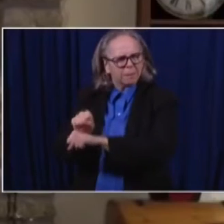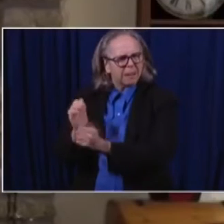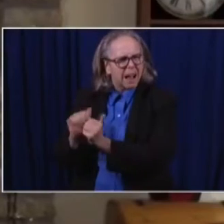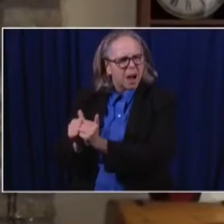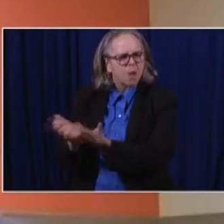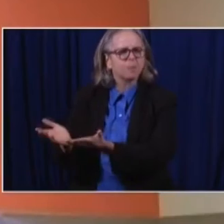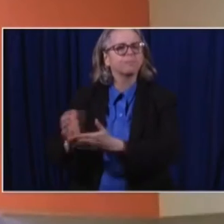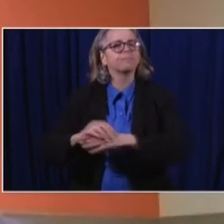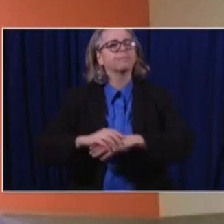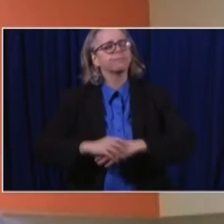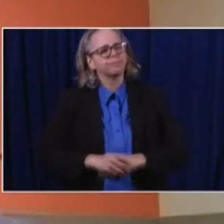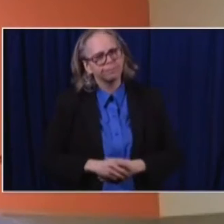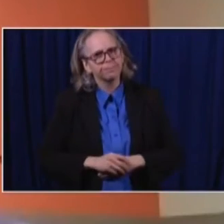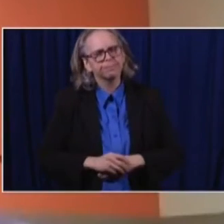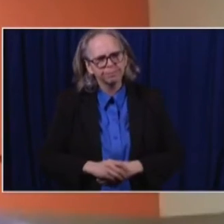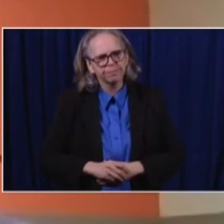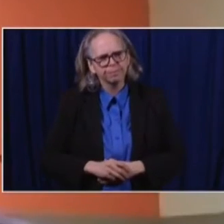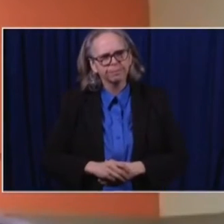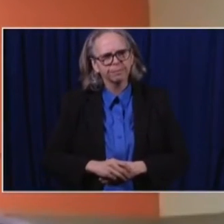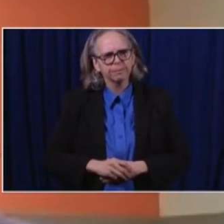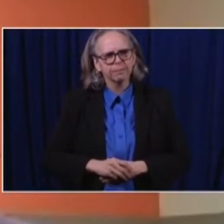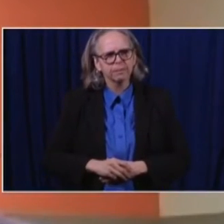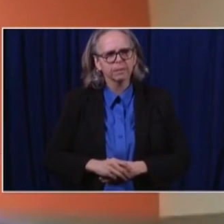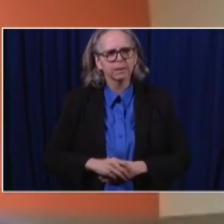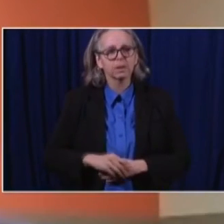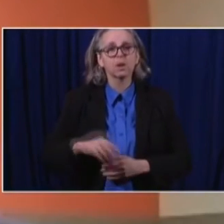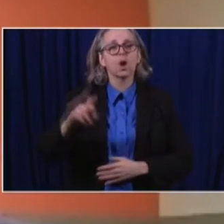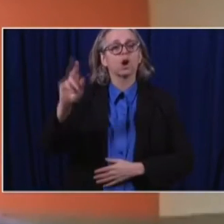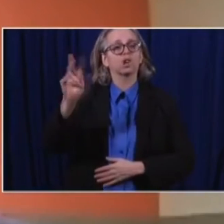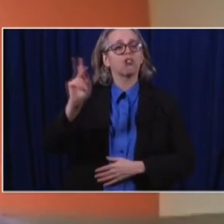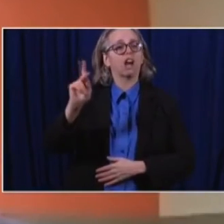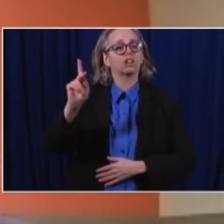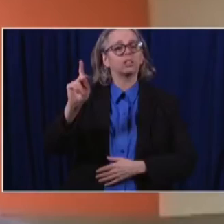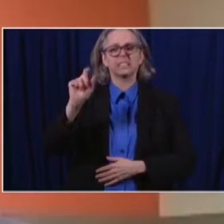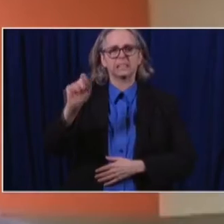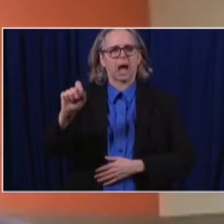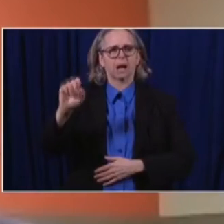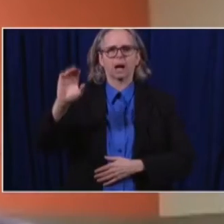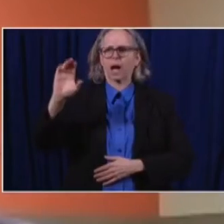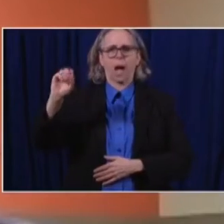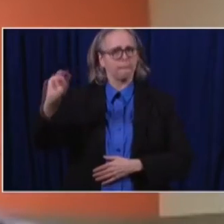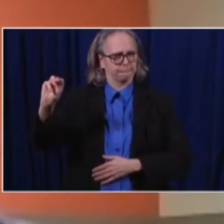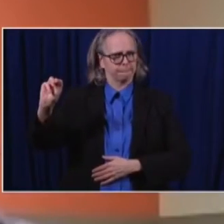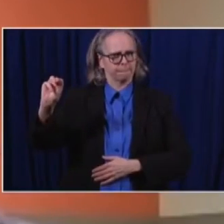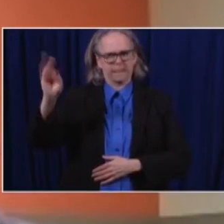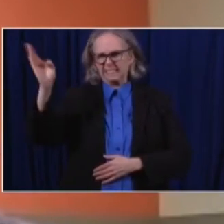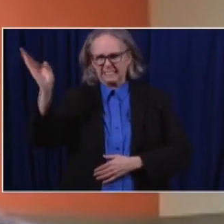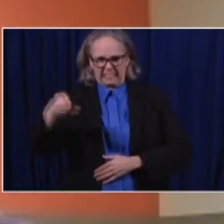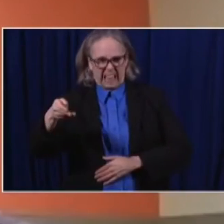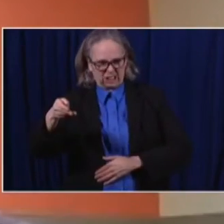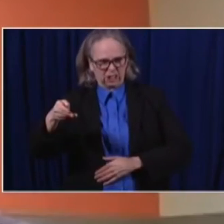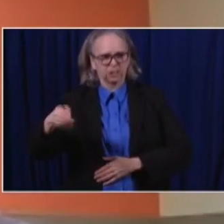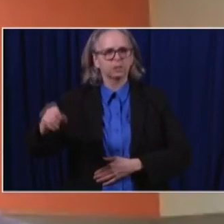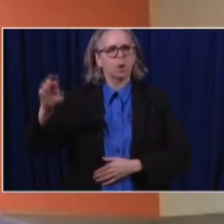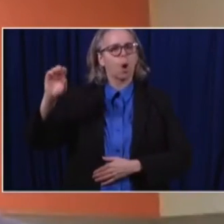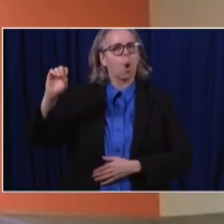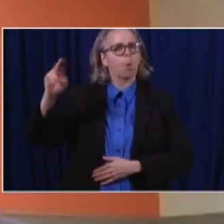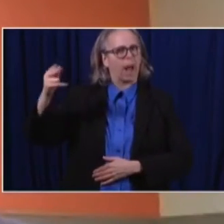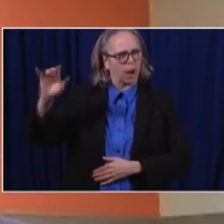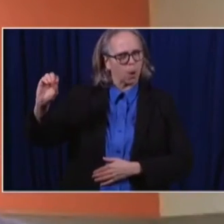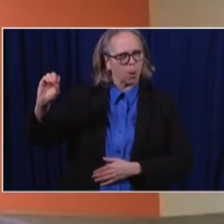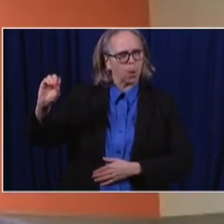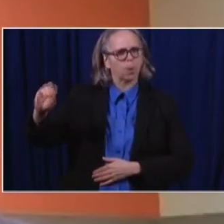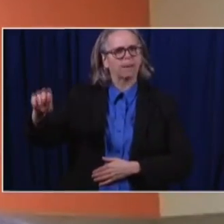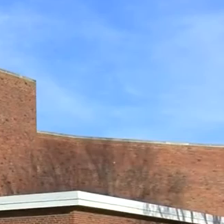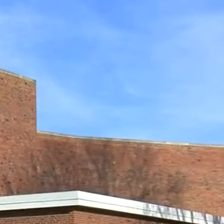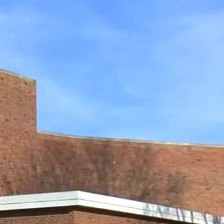from their efforts to vaccinate seniors. Starting Monday, Ohioans 70 and older qualify, and they have to make appointments themselves through hospitals and